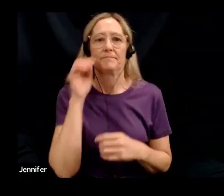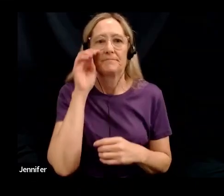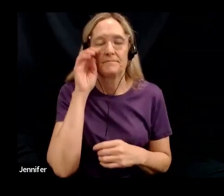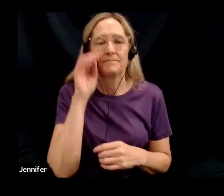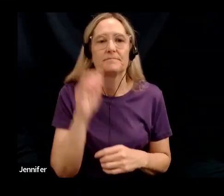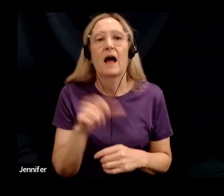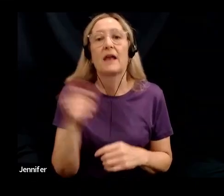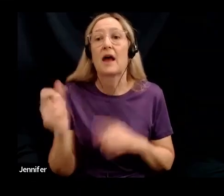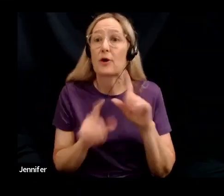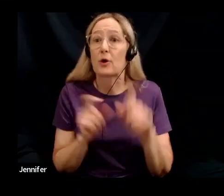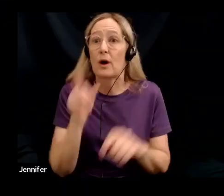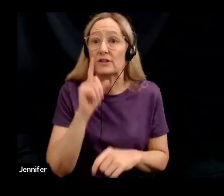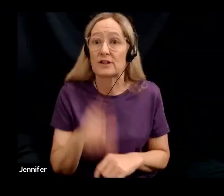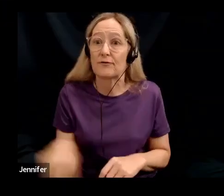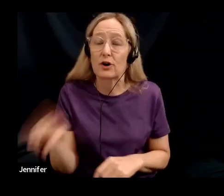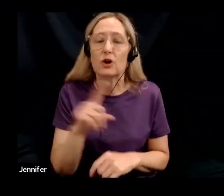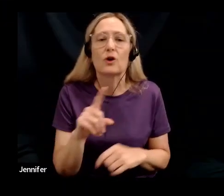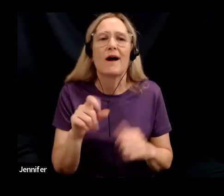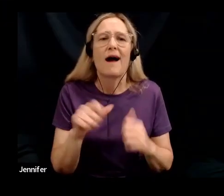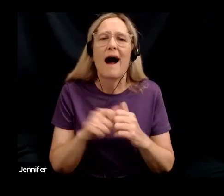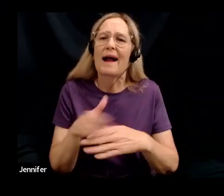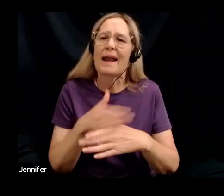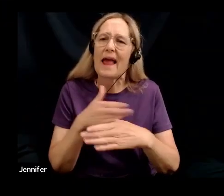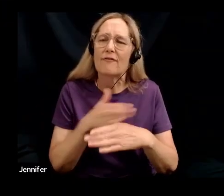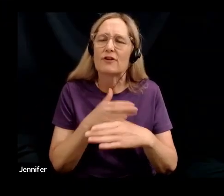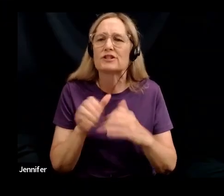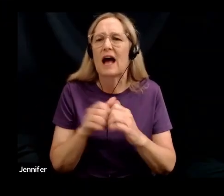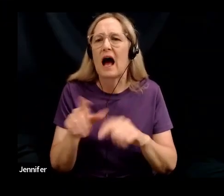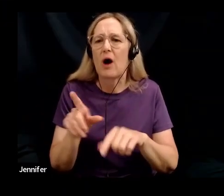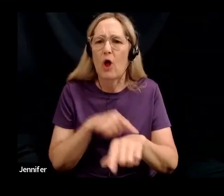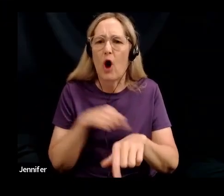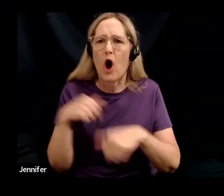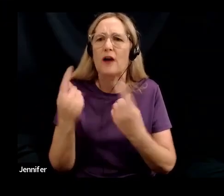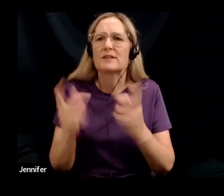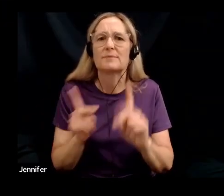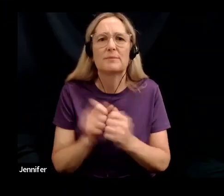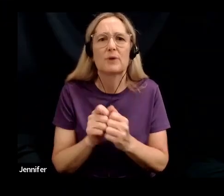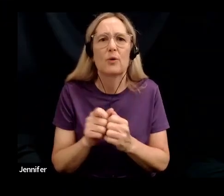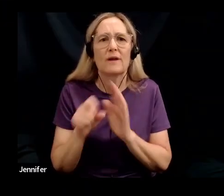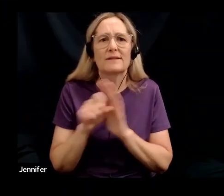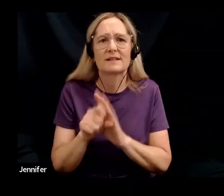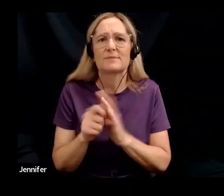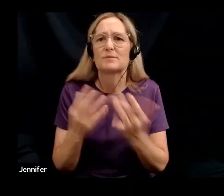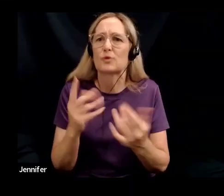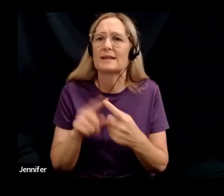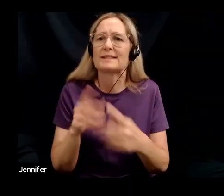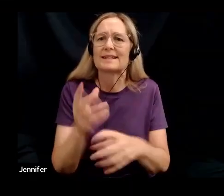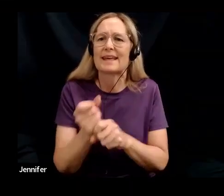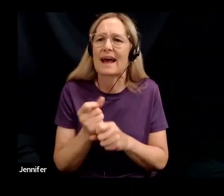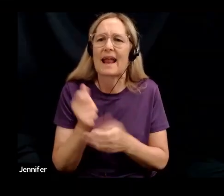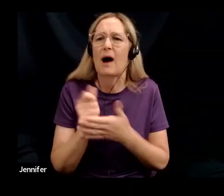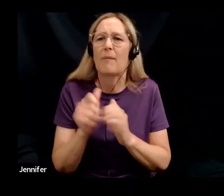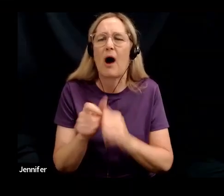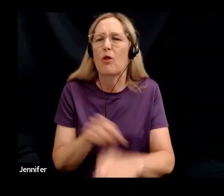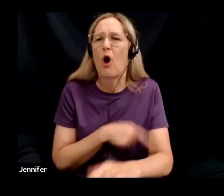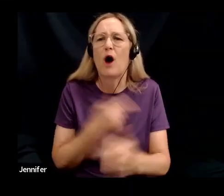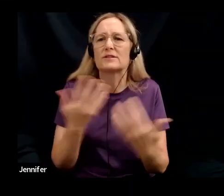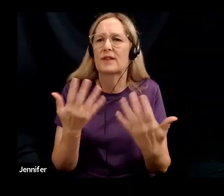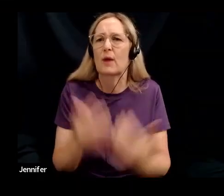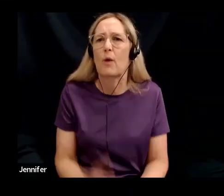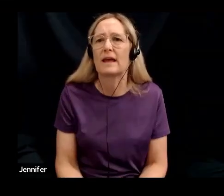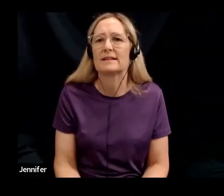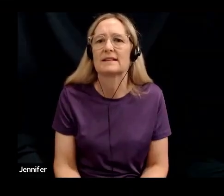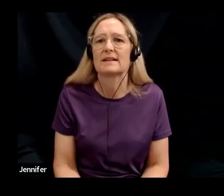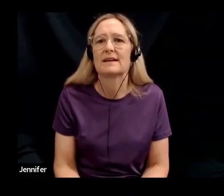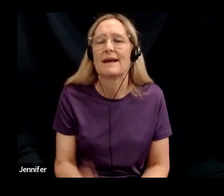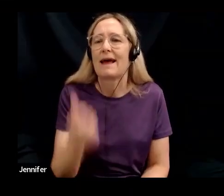Another question for all of us. On average, how long do people with symptoms wait to receive help? And so